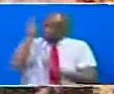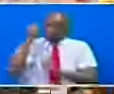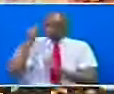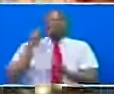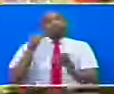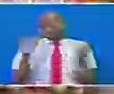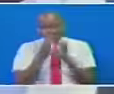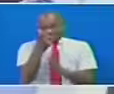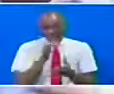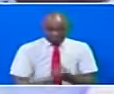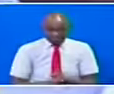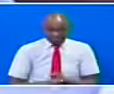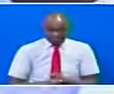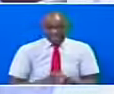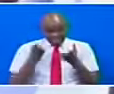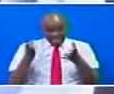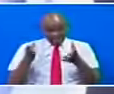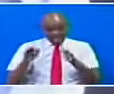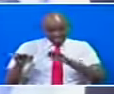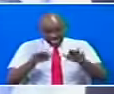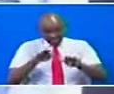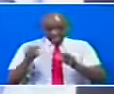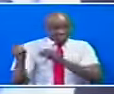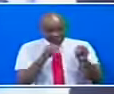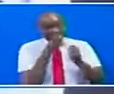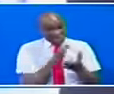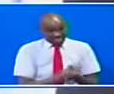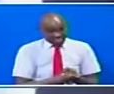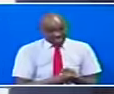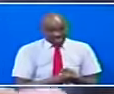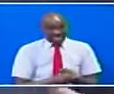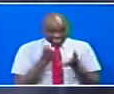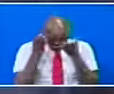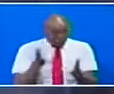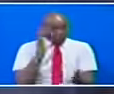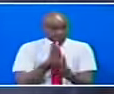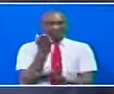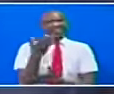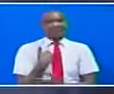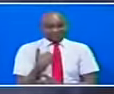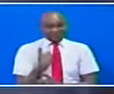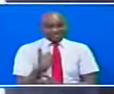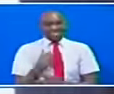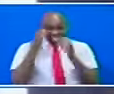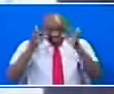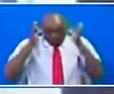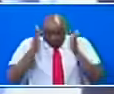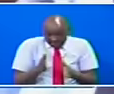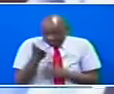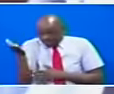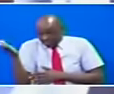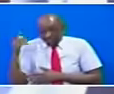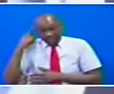parties. The ground is shifting and it is reality. If anybody is burying his